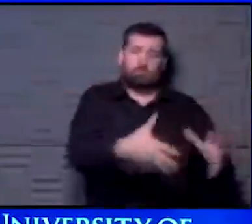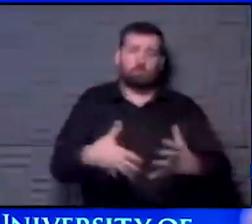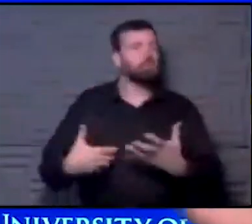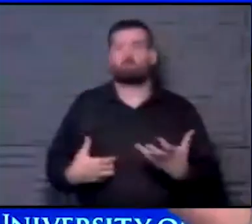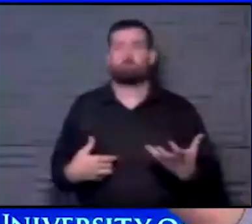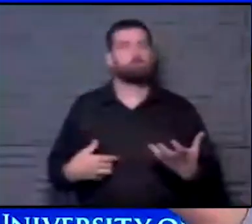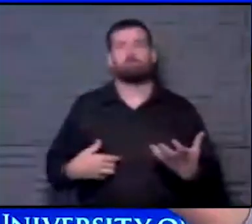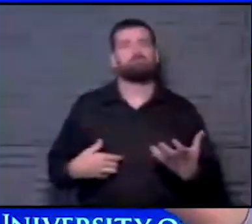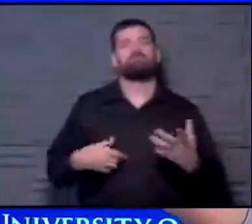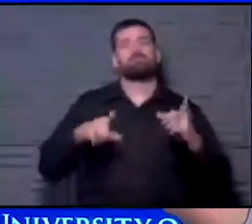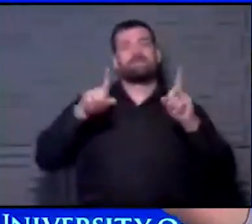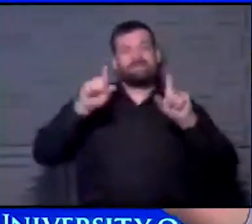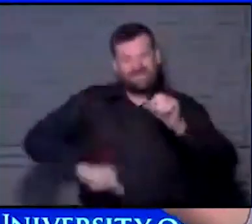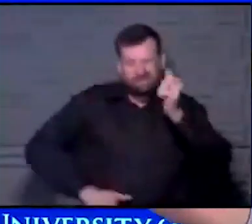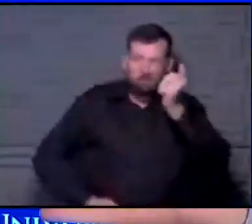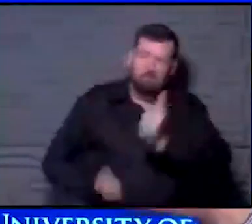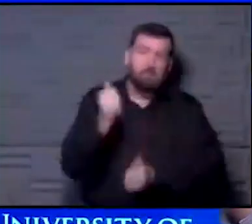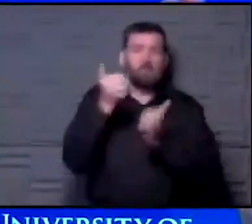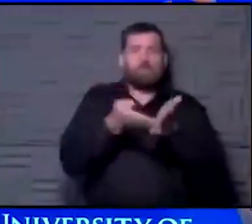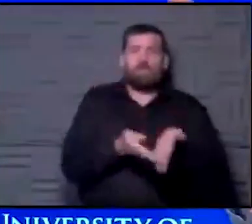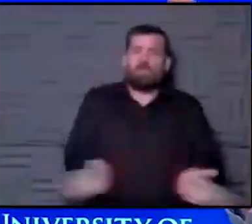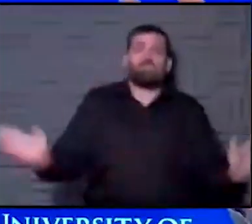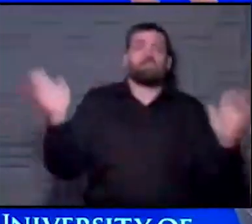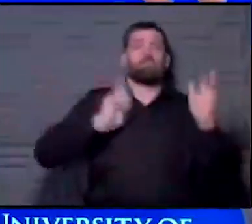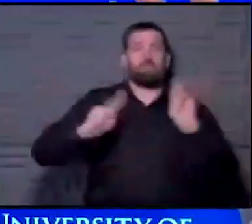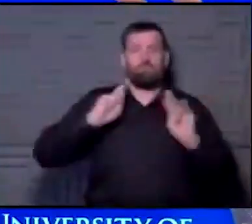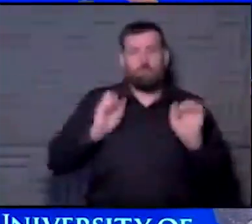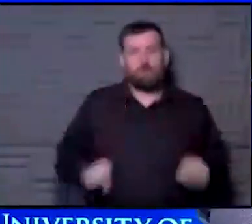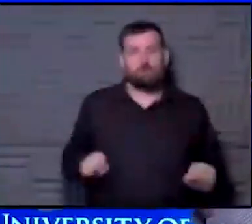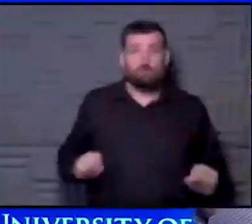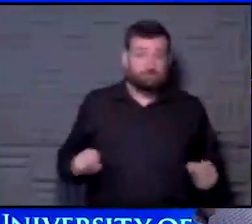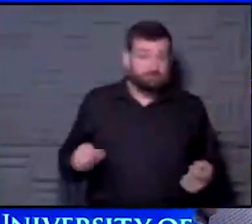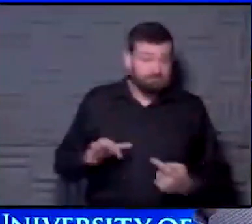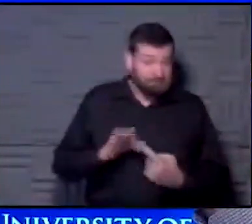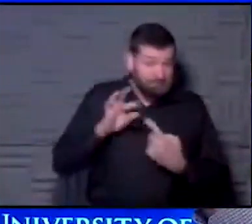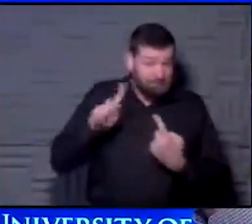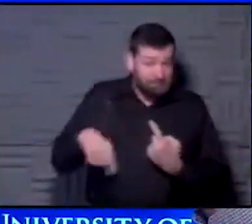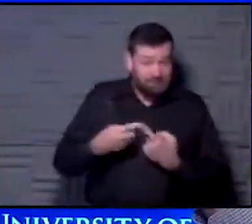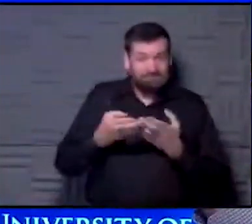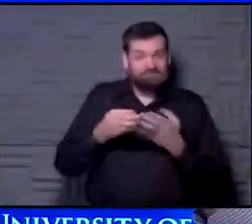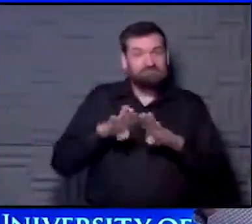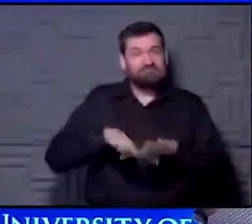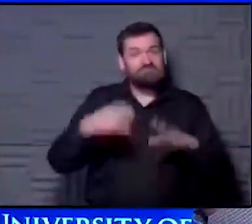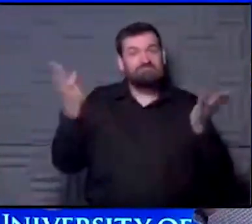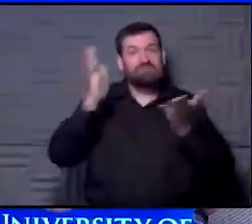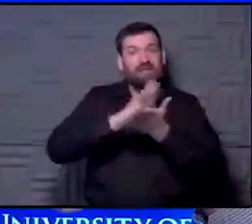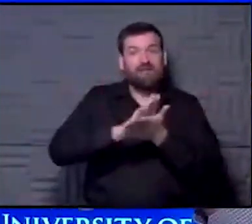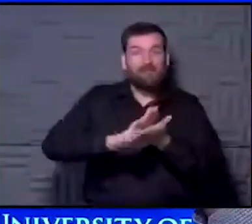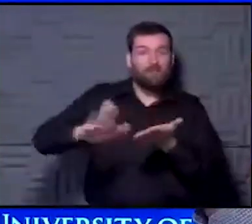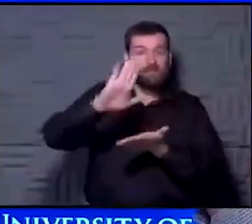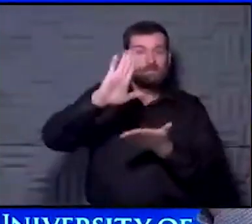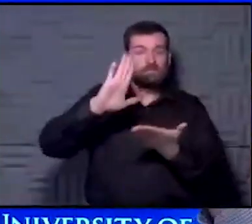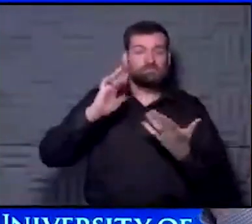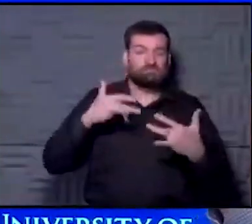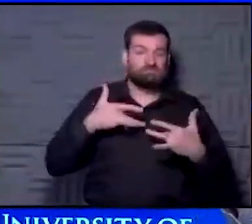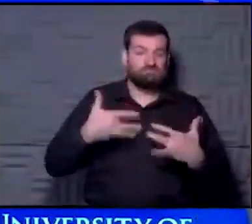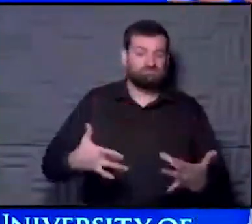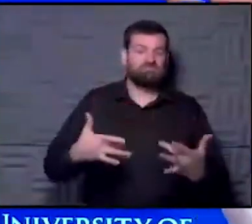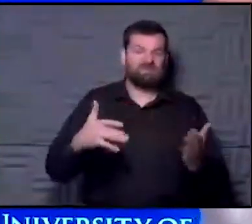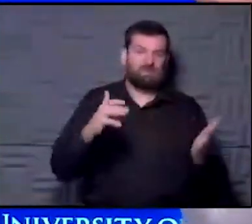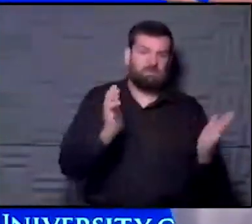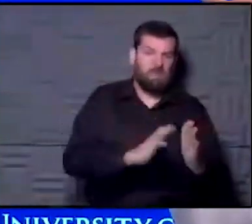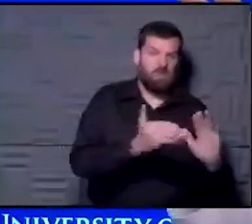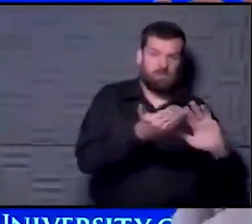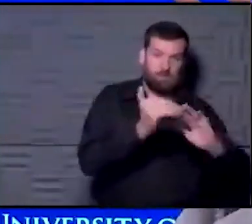plan is to test as many people as possible, especially when you open a college campus, and typically those are in smaller